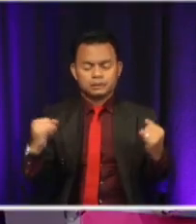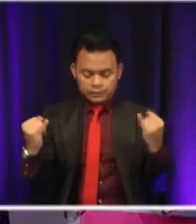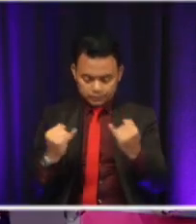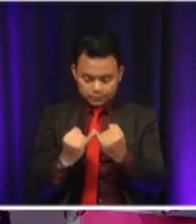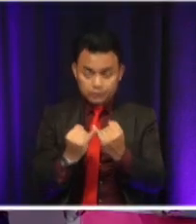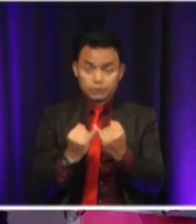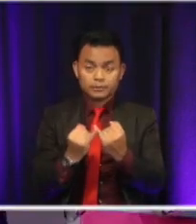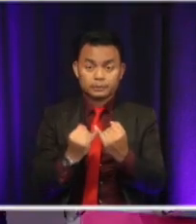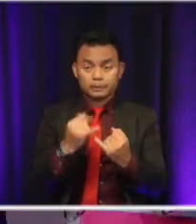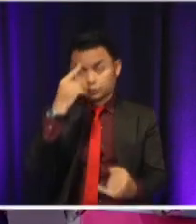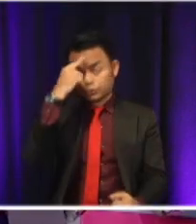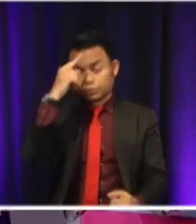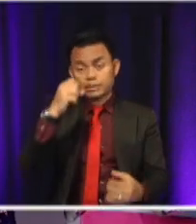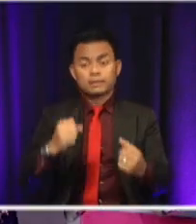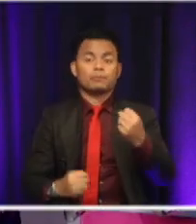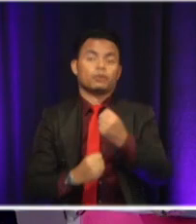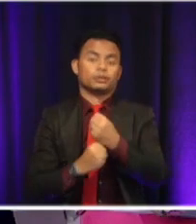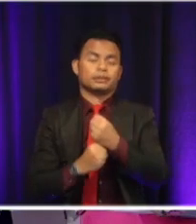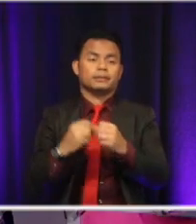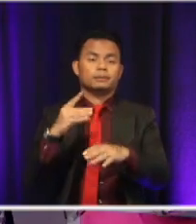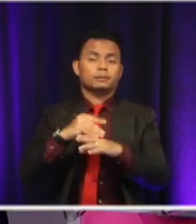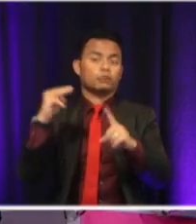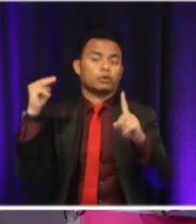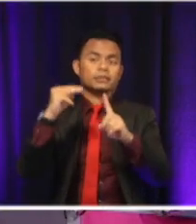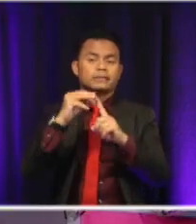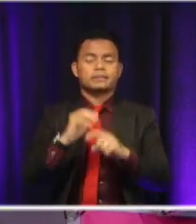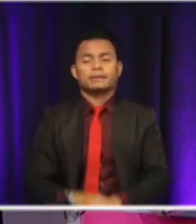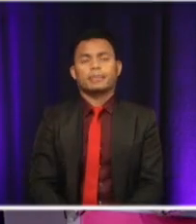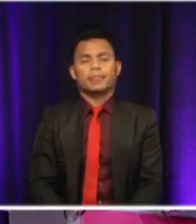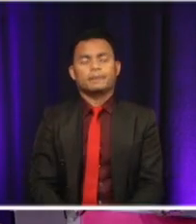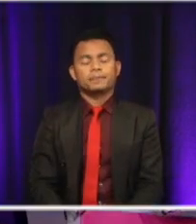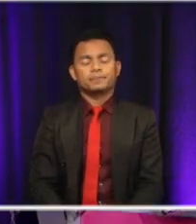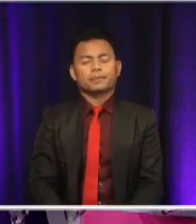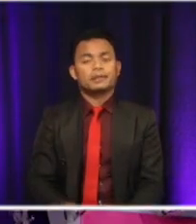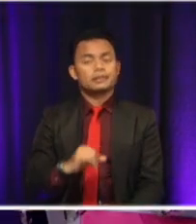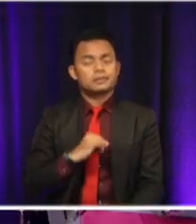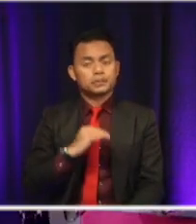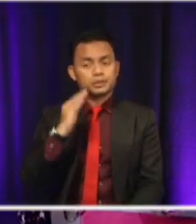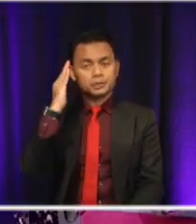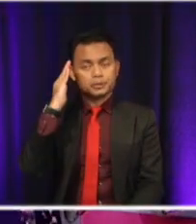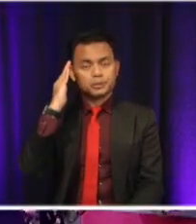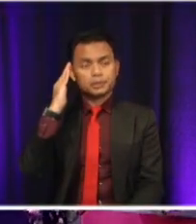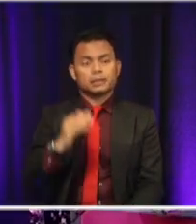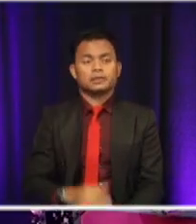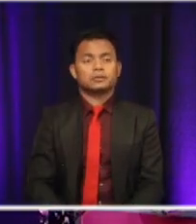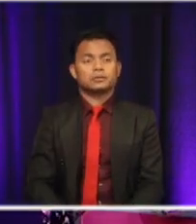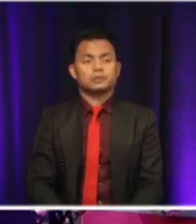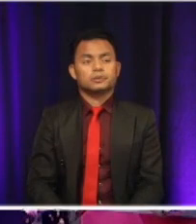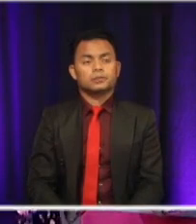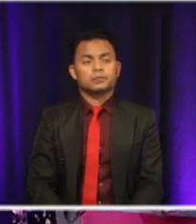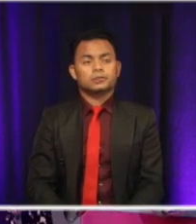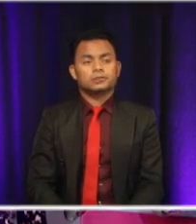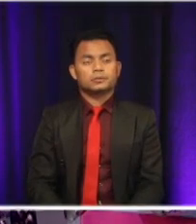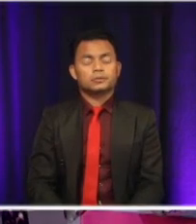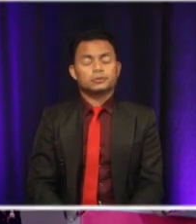the point. I know some candidates would feel comforted by the fact that the poems are provided, so